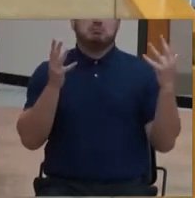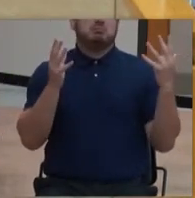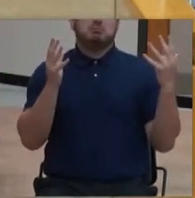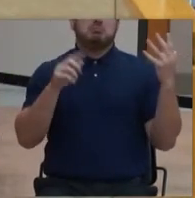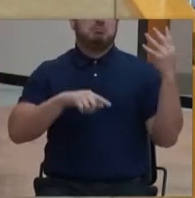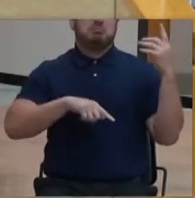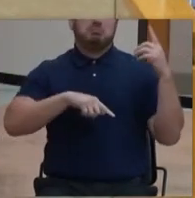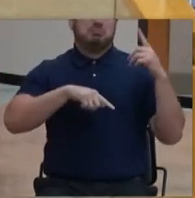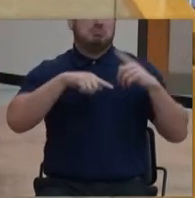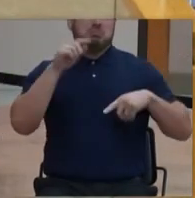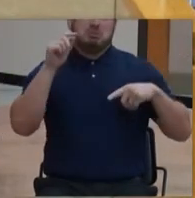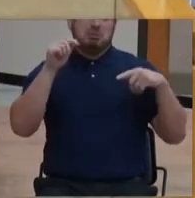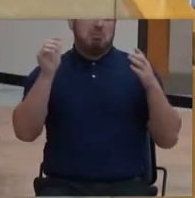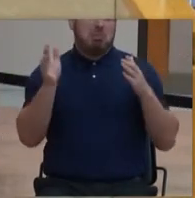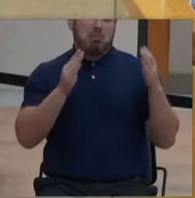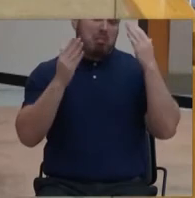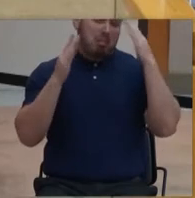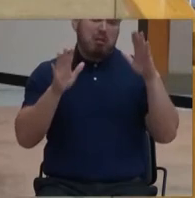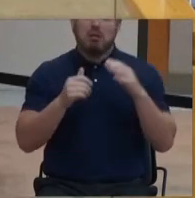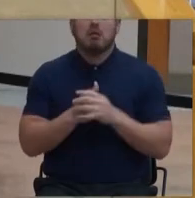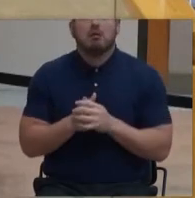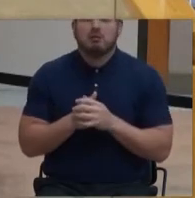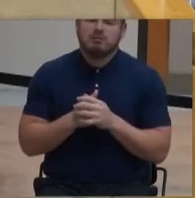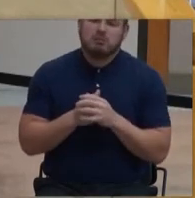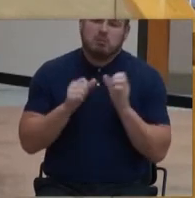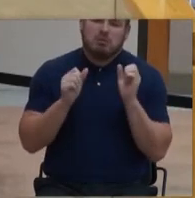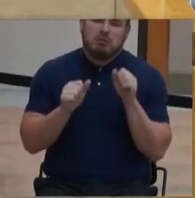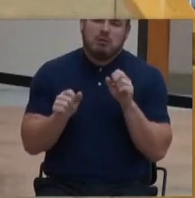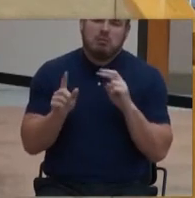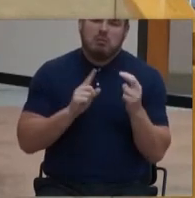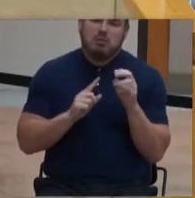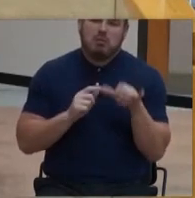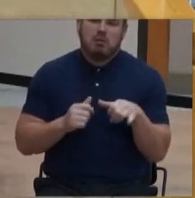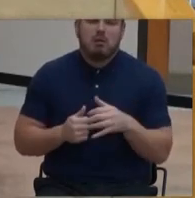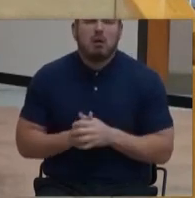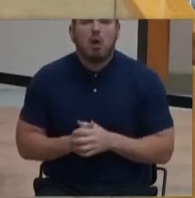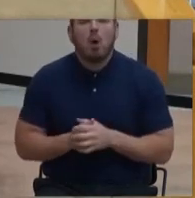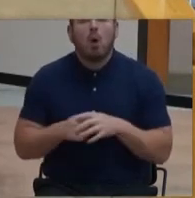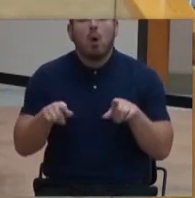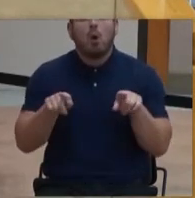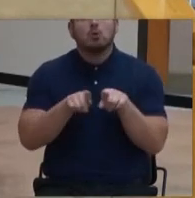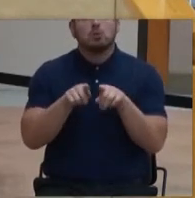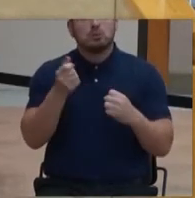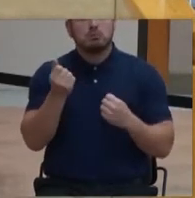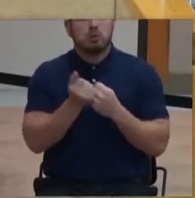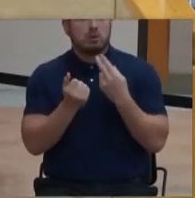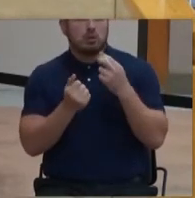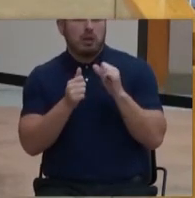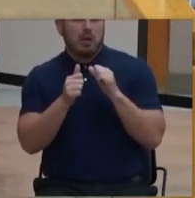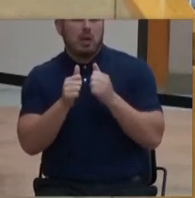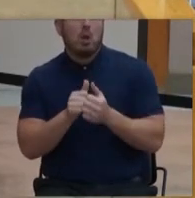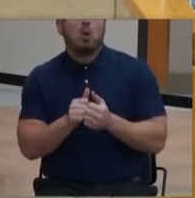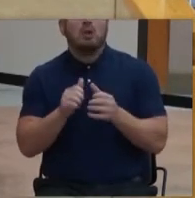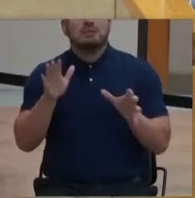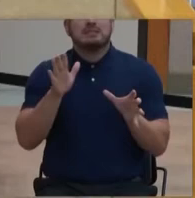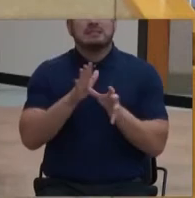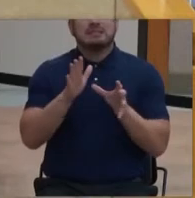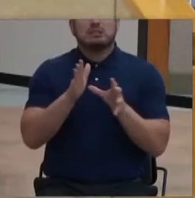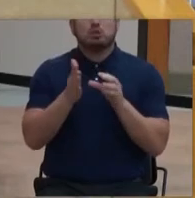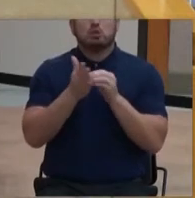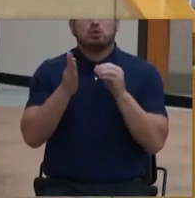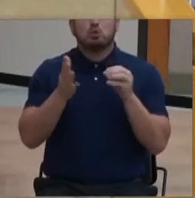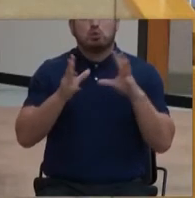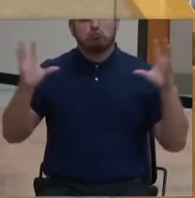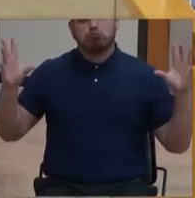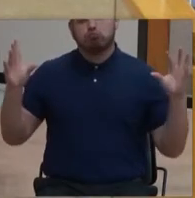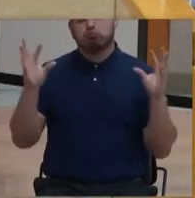Not only was this a big show of support at Segerstrom, we also had our senior conference, and